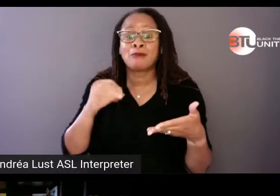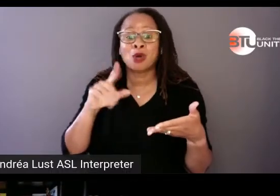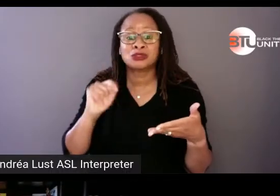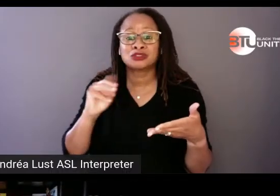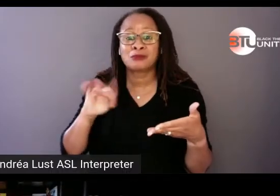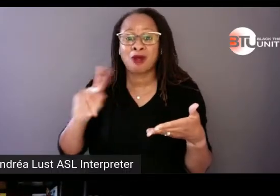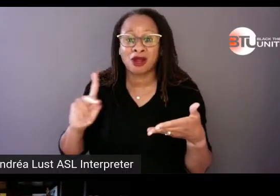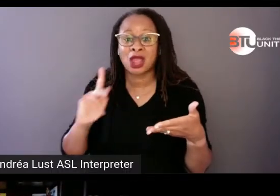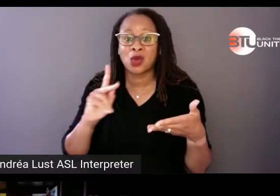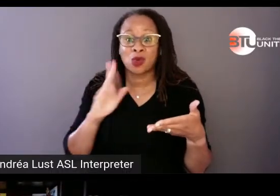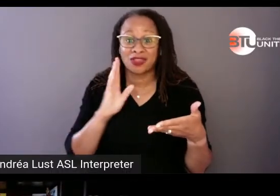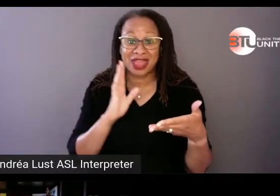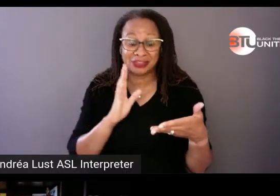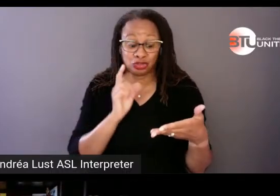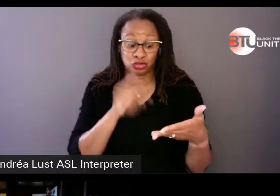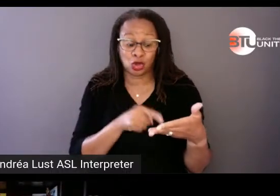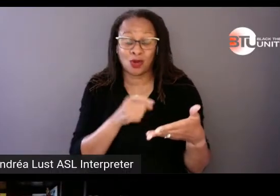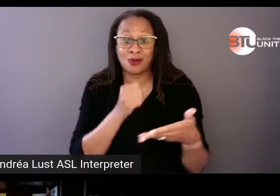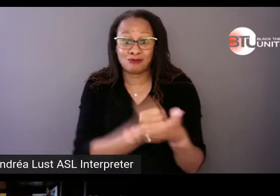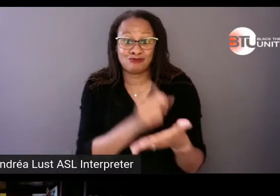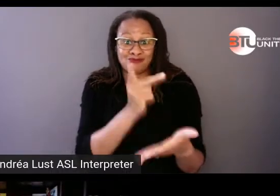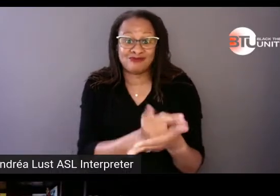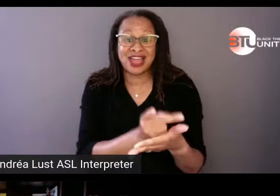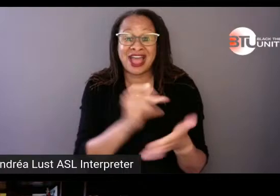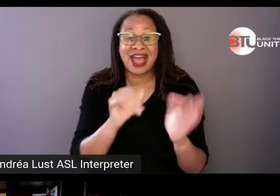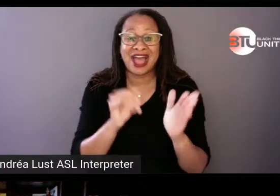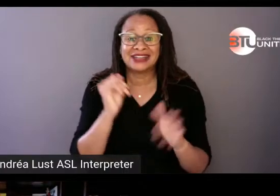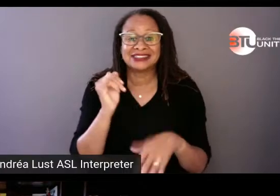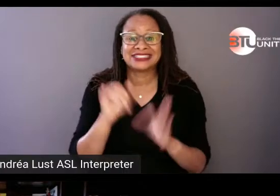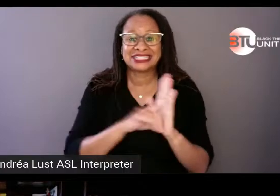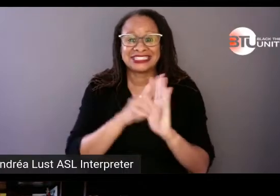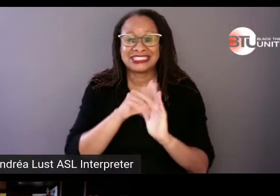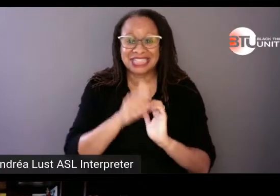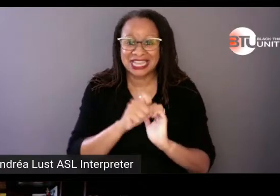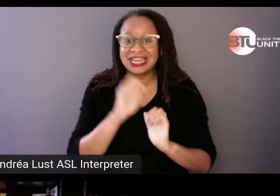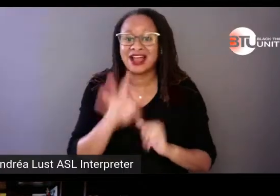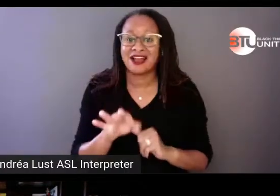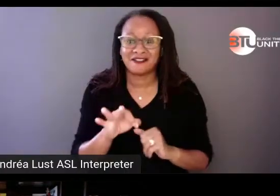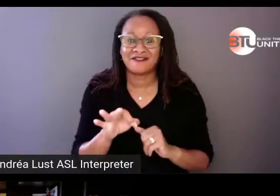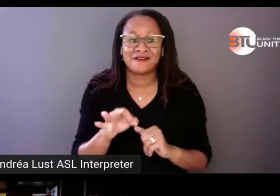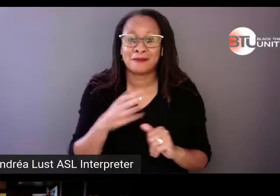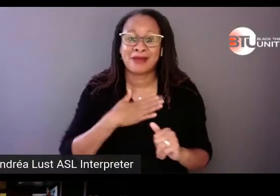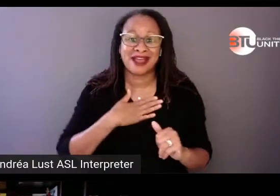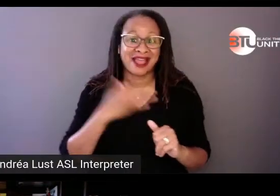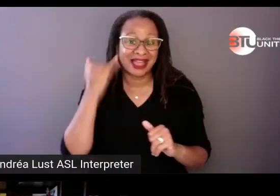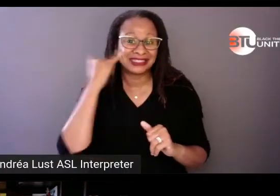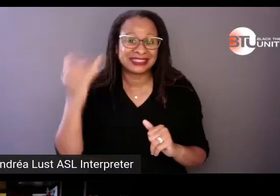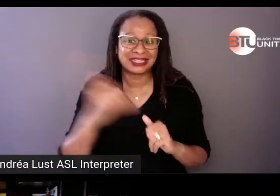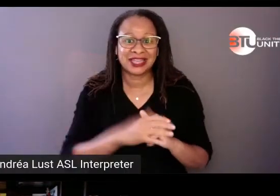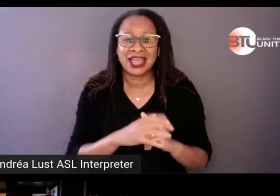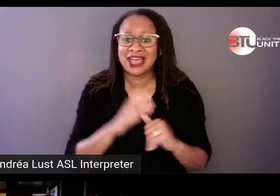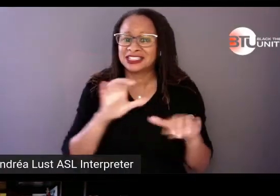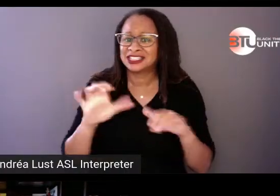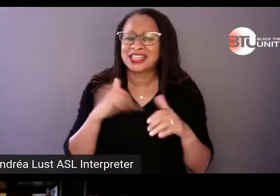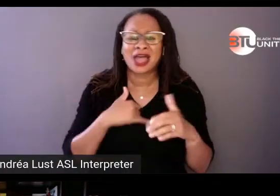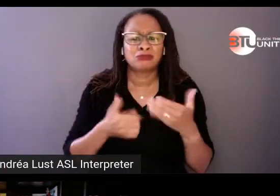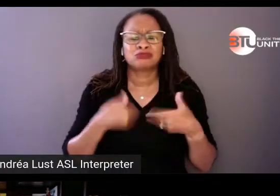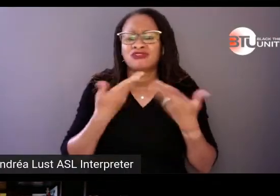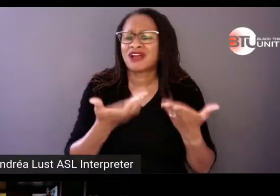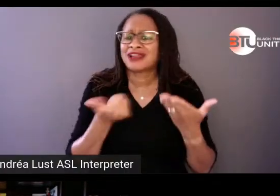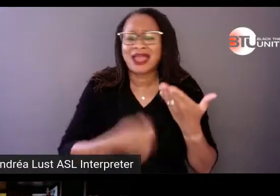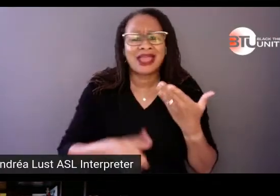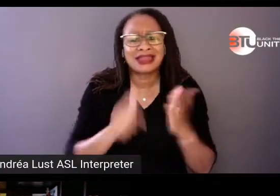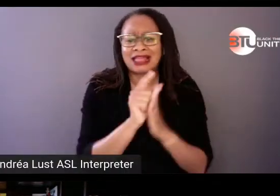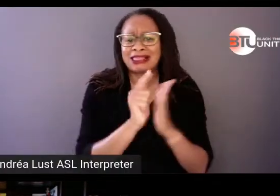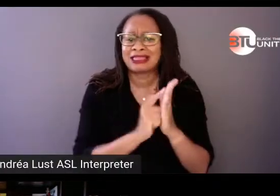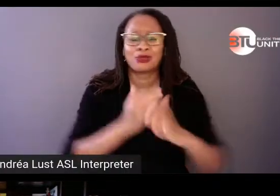the idea? This is it used to be called the poor man's copyright. Yep. Does this provide any legal cover at all?